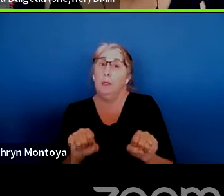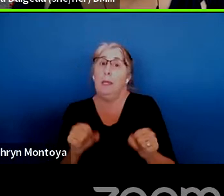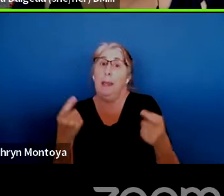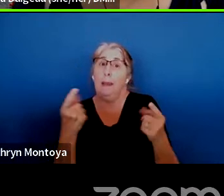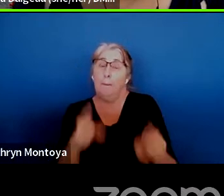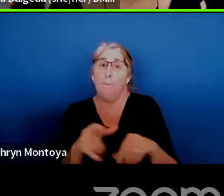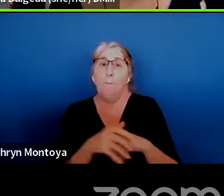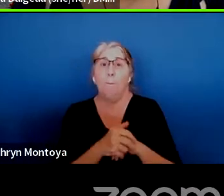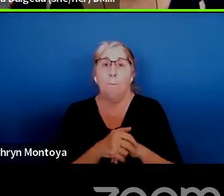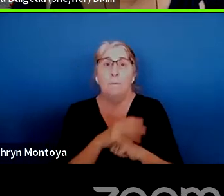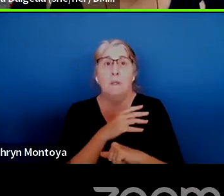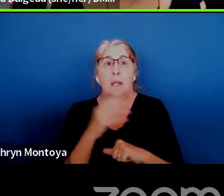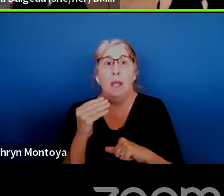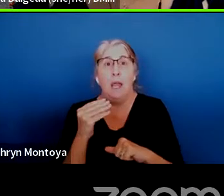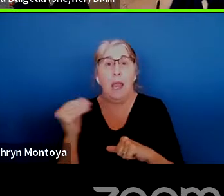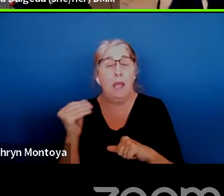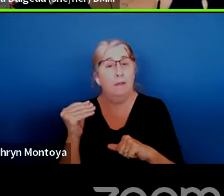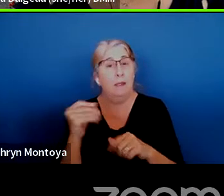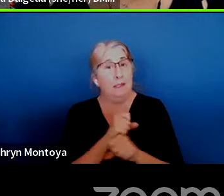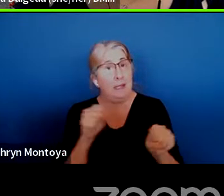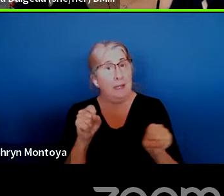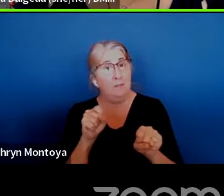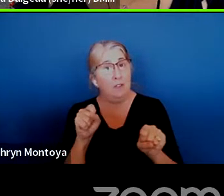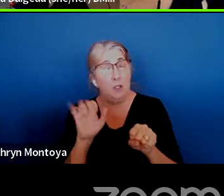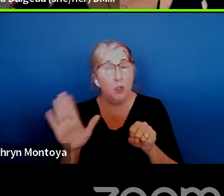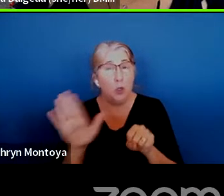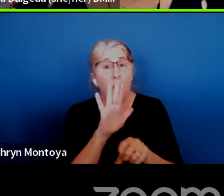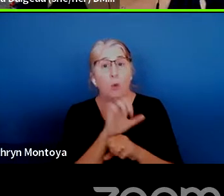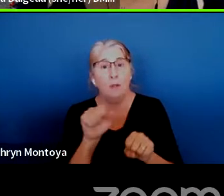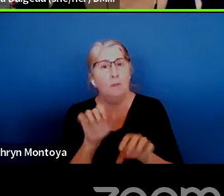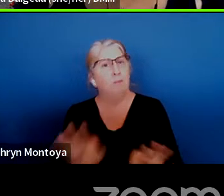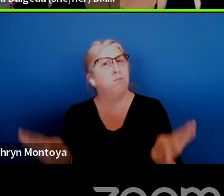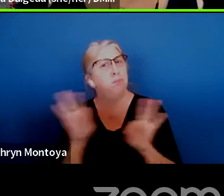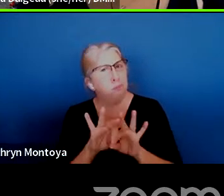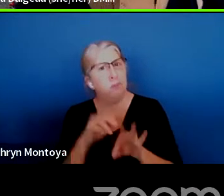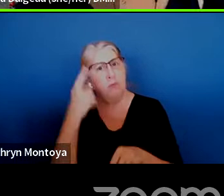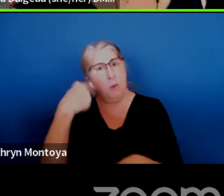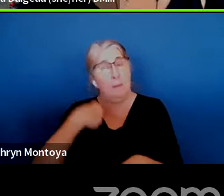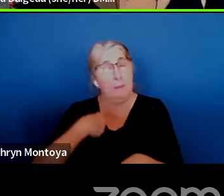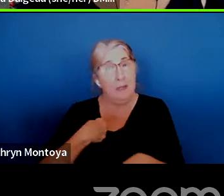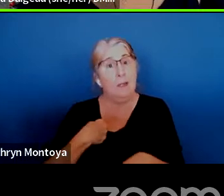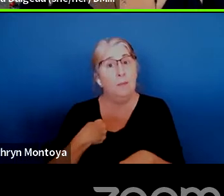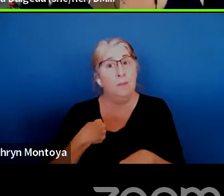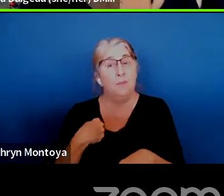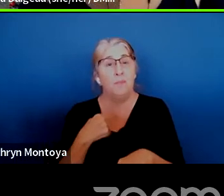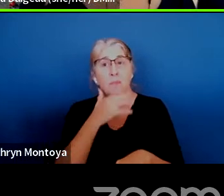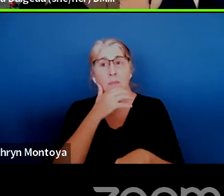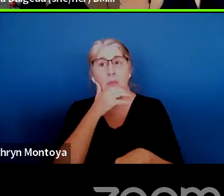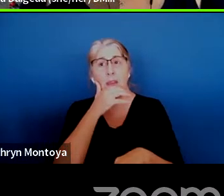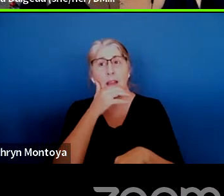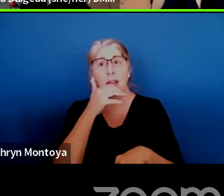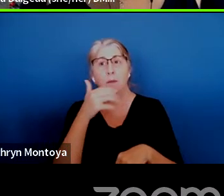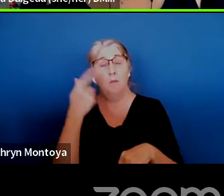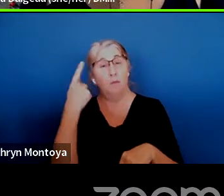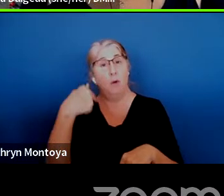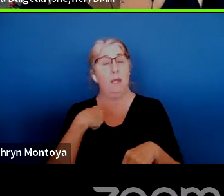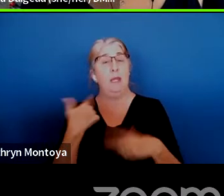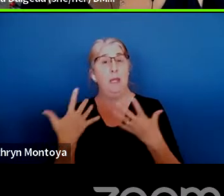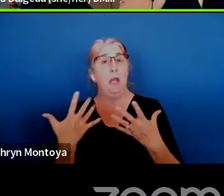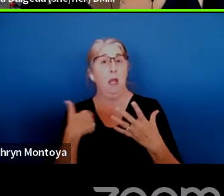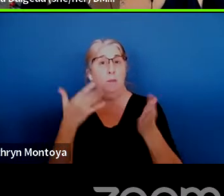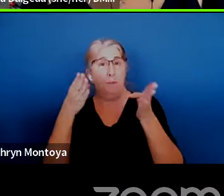possibility, and that your safety is really important. For me as someone who